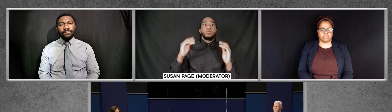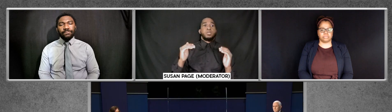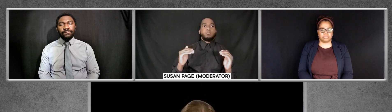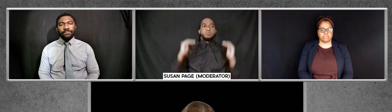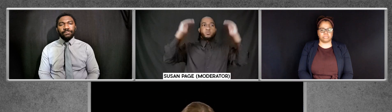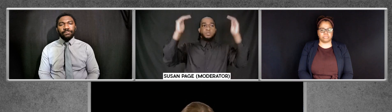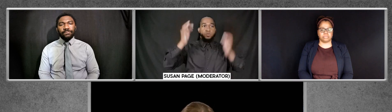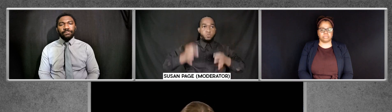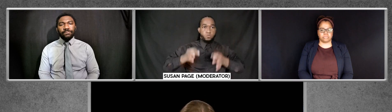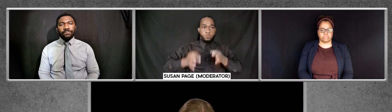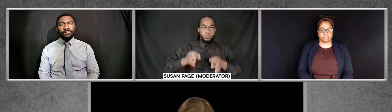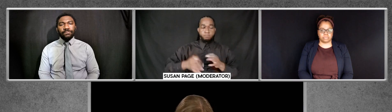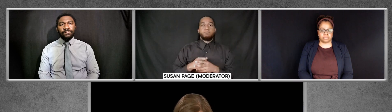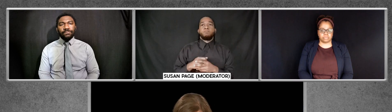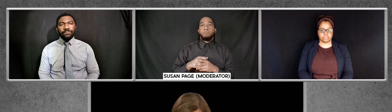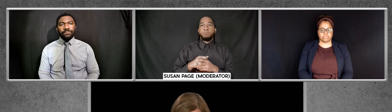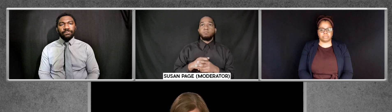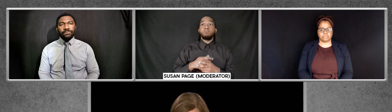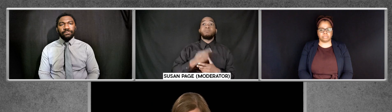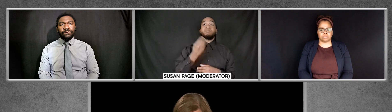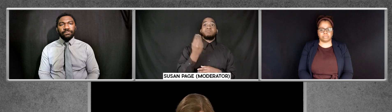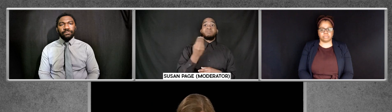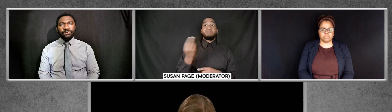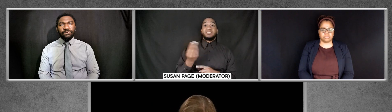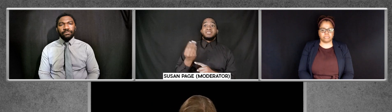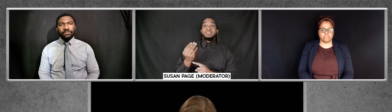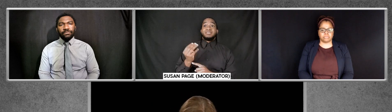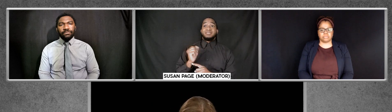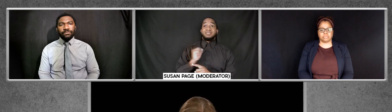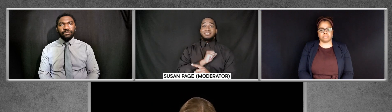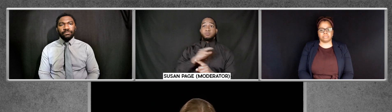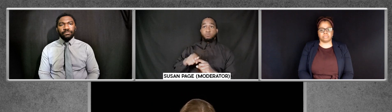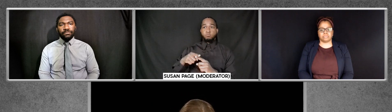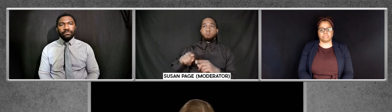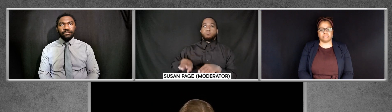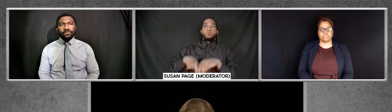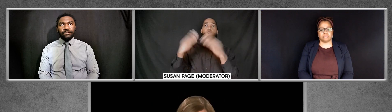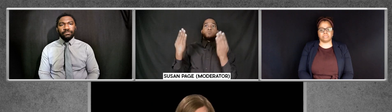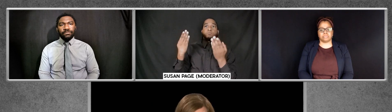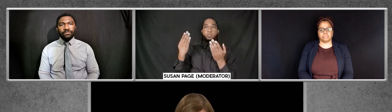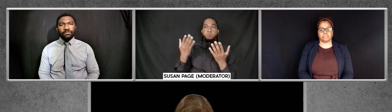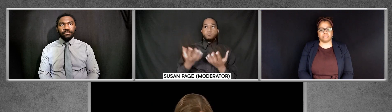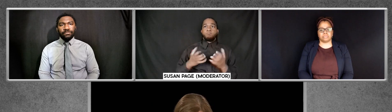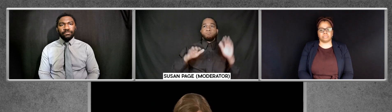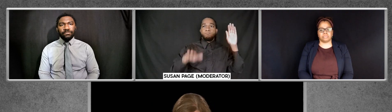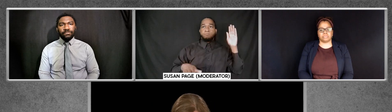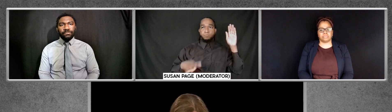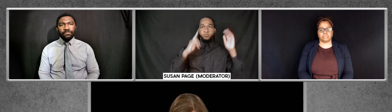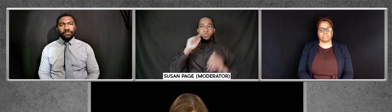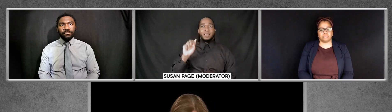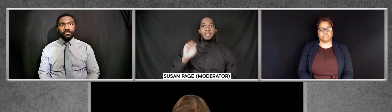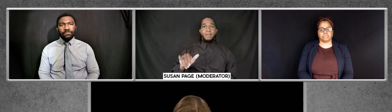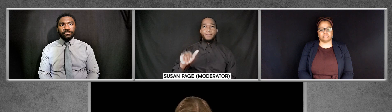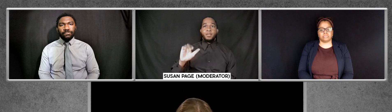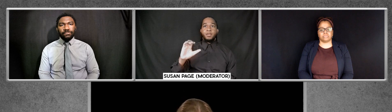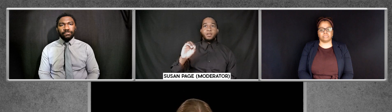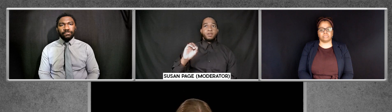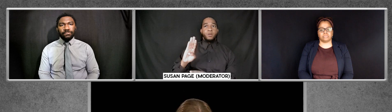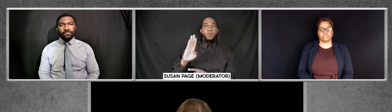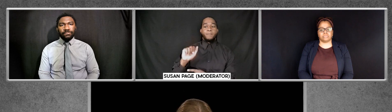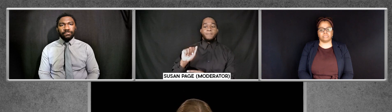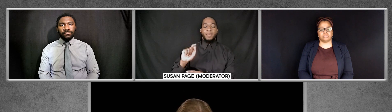On Monday, the Senate Judiciary Committee is scheduled to open hearings on Amy Coney Barrett's nomination to the Supreme Court. Senator Harris, you'll be there as a